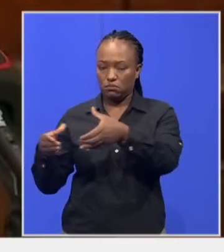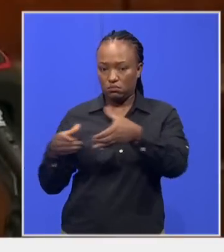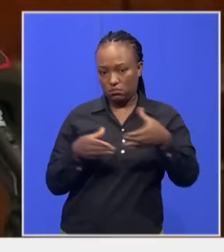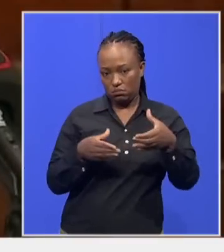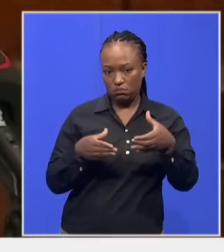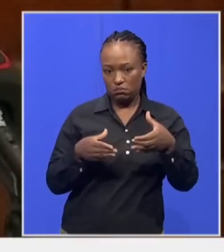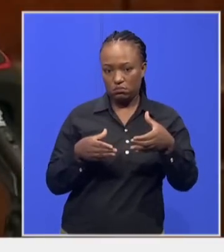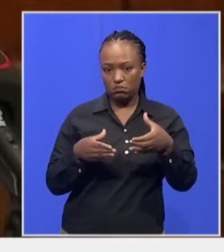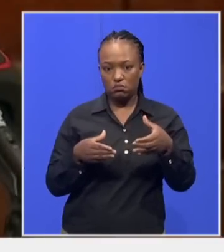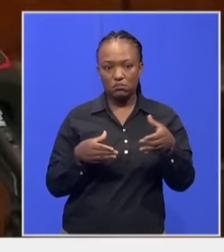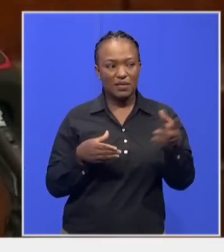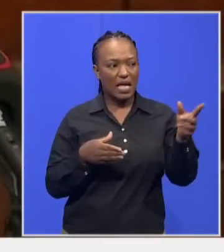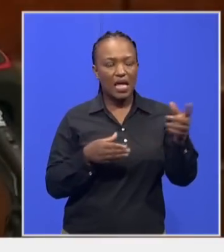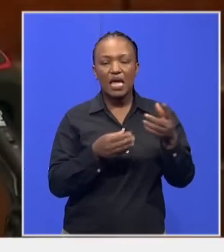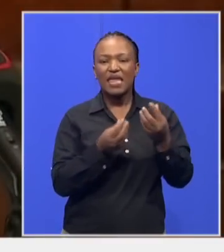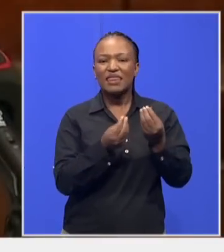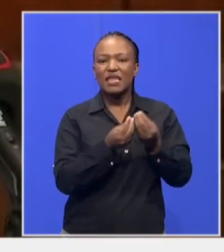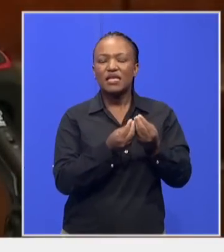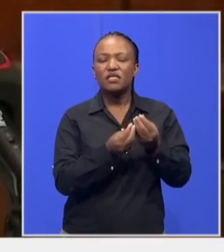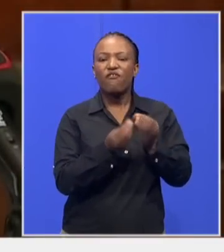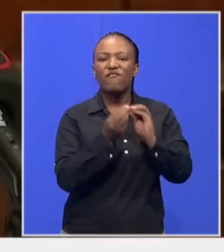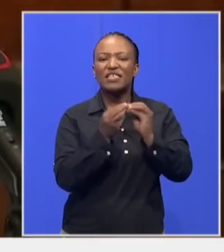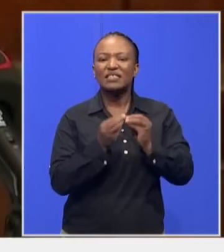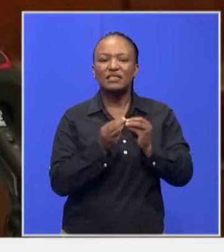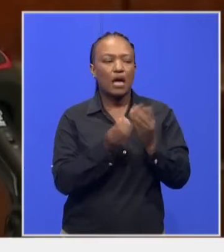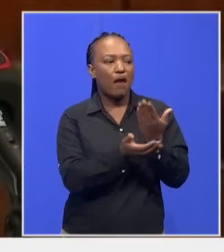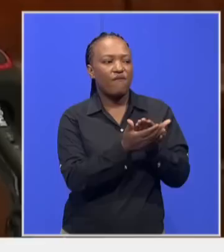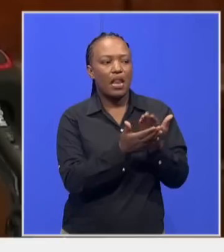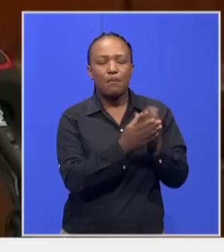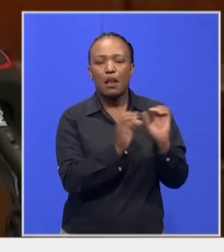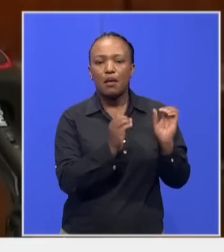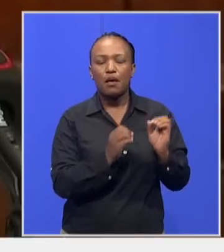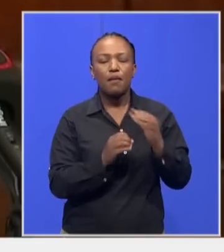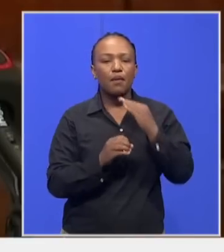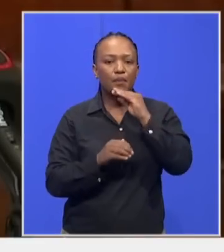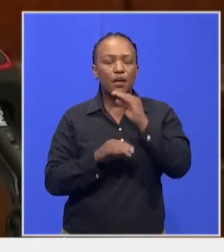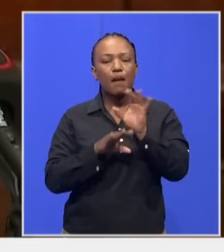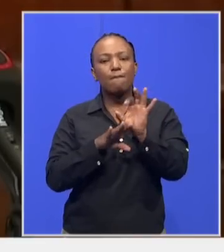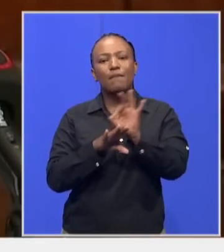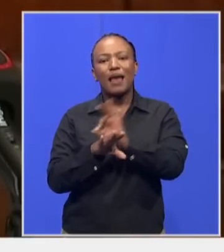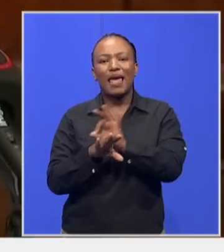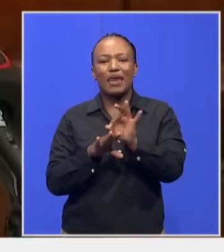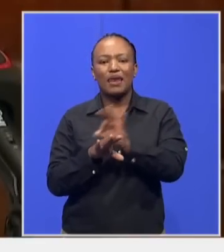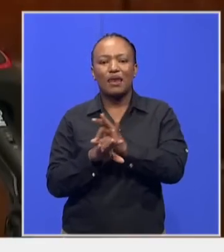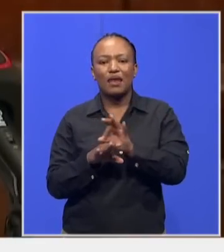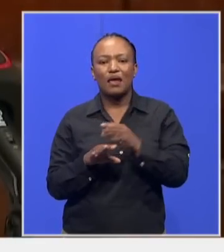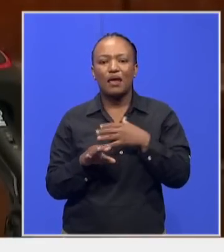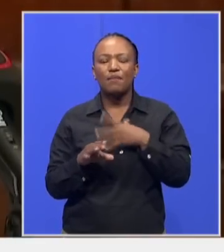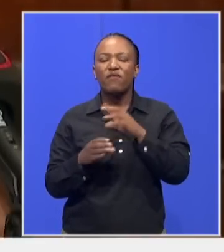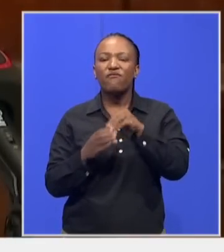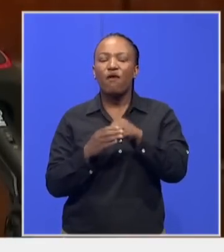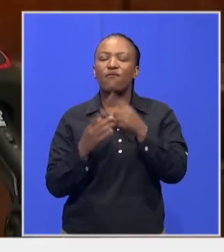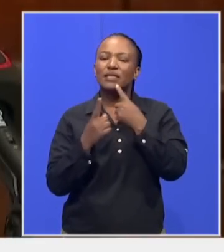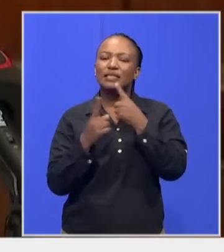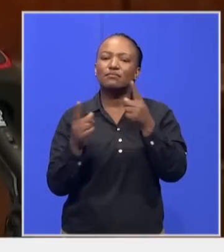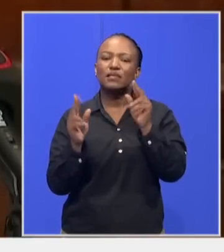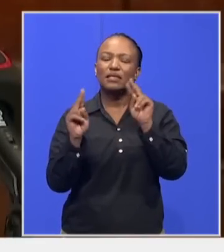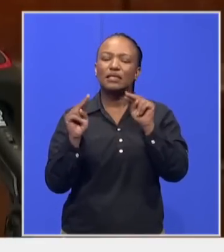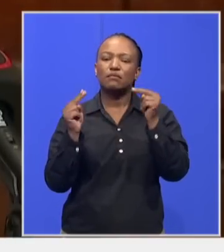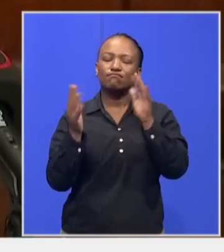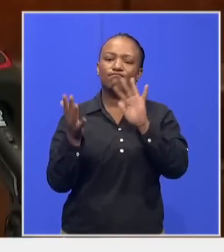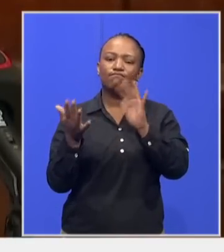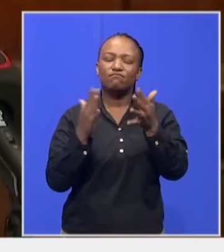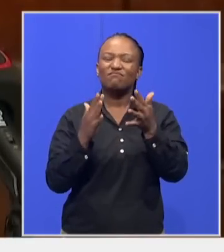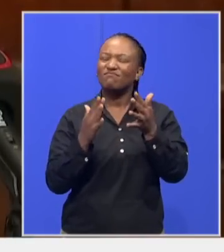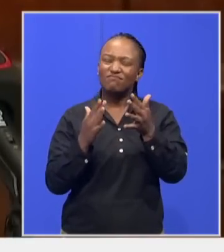parts are not available. So it's a planning issue. So this has nothing to do with the declaration of state of disaster. It has to do with a planning